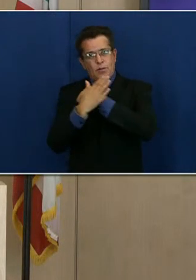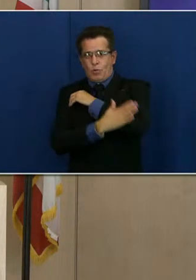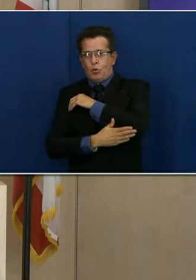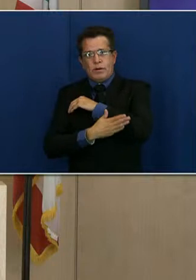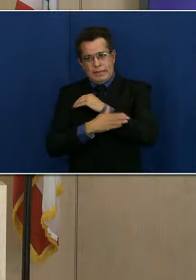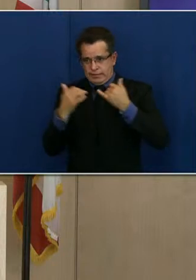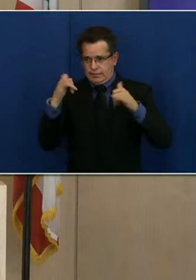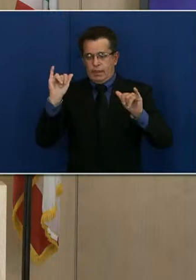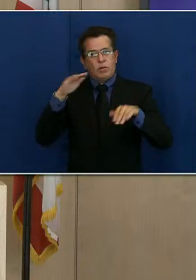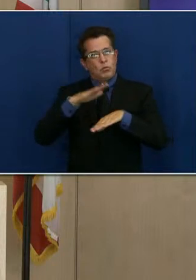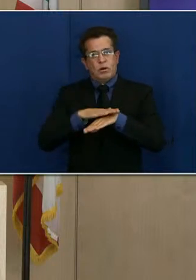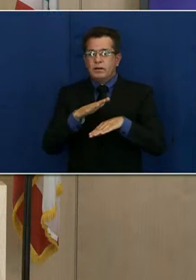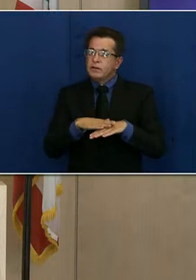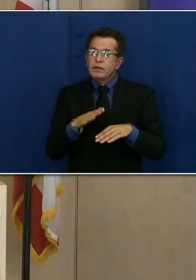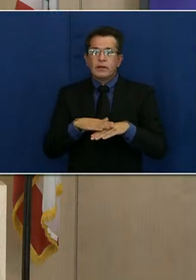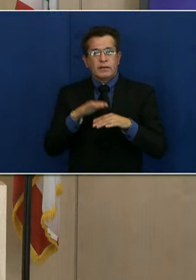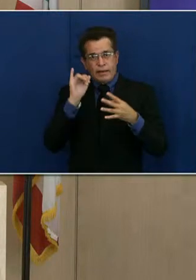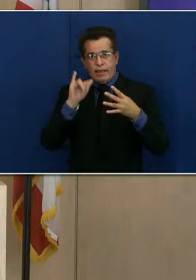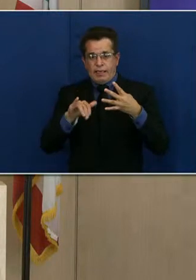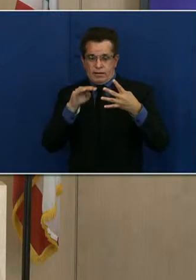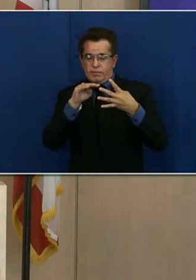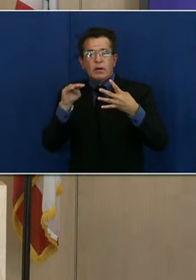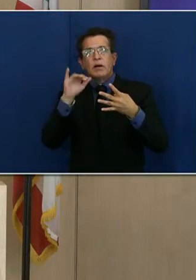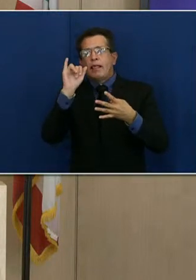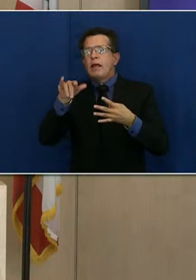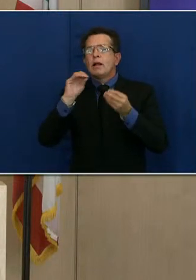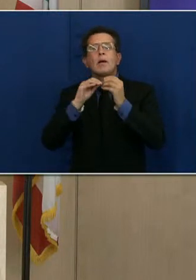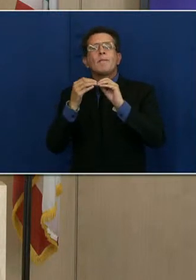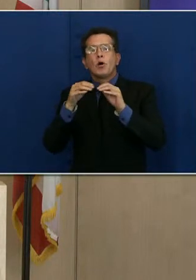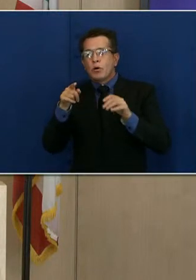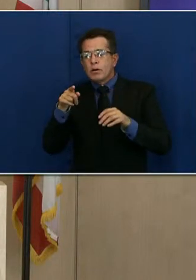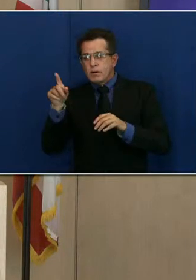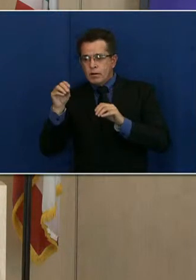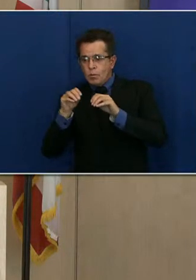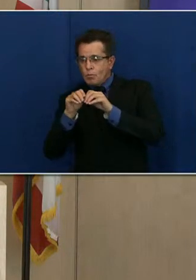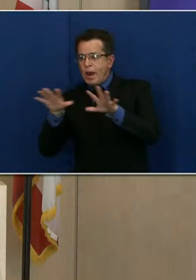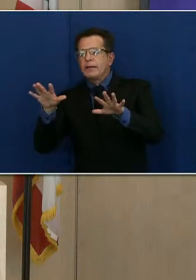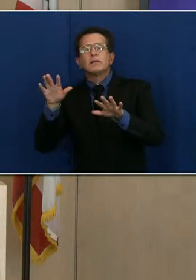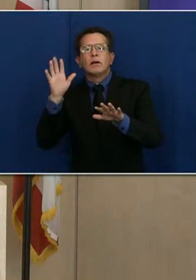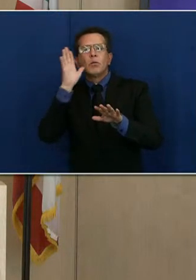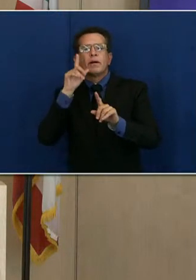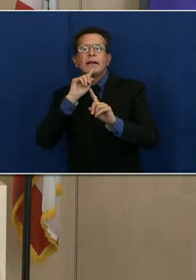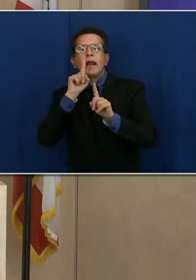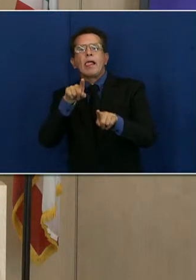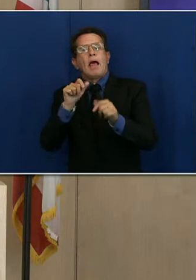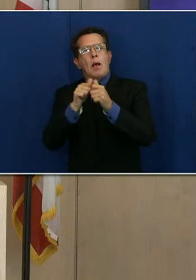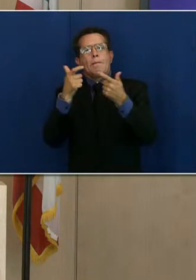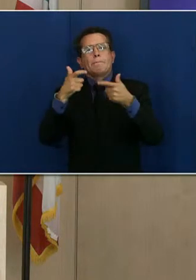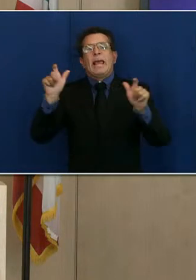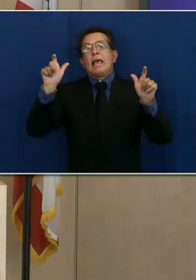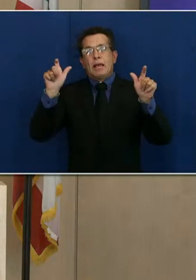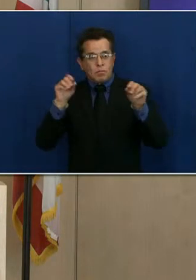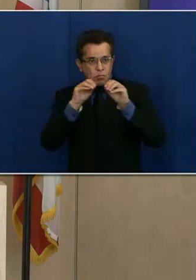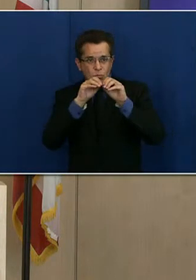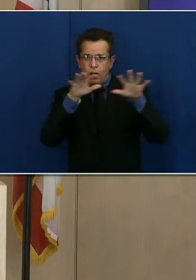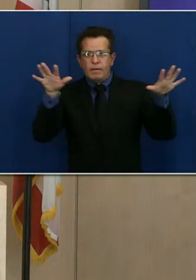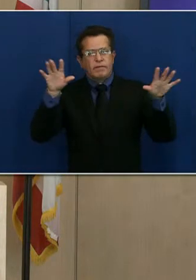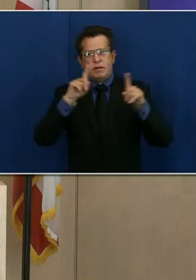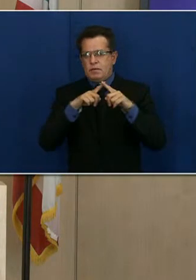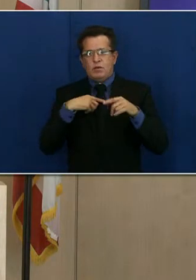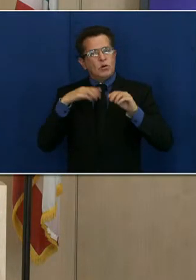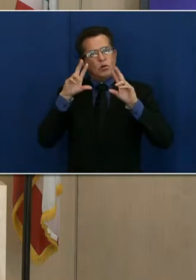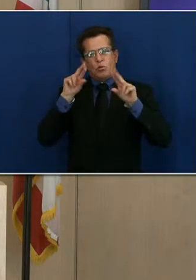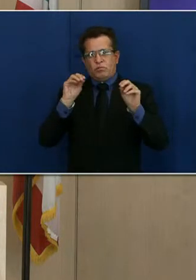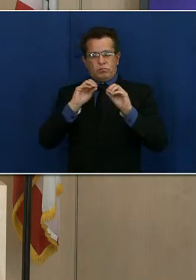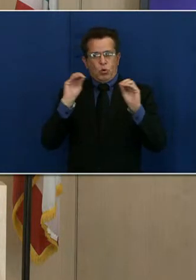the outbreaks are just an indication of how pervasive that is. So at this time, we are not changing. If we